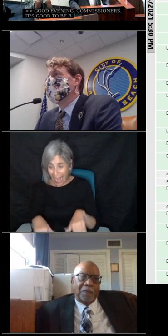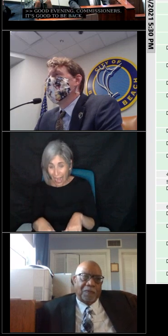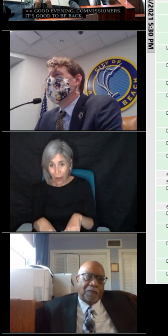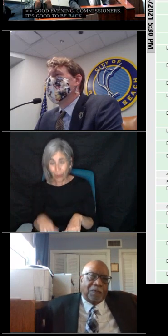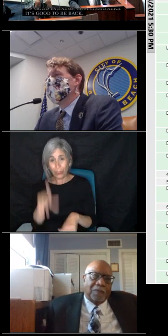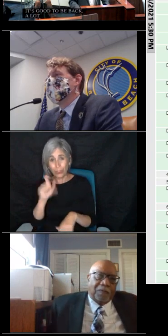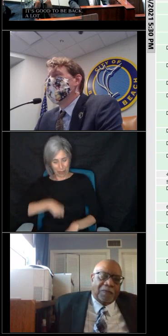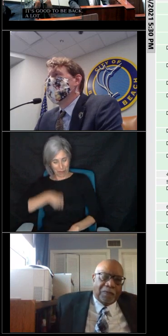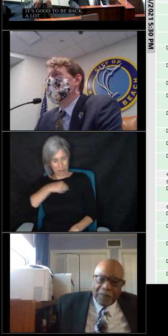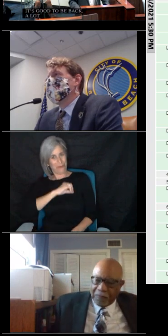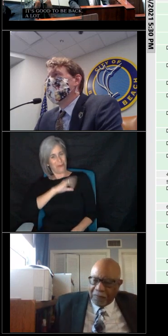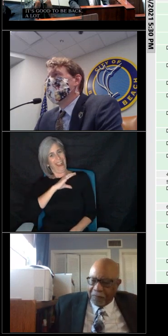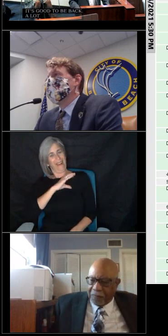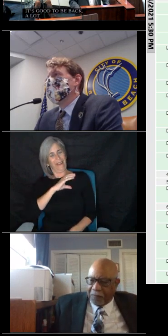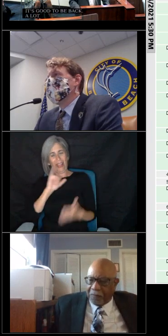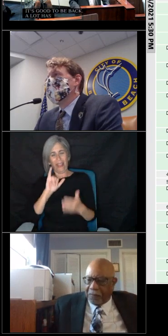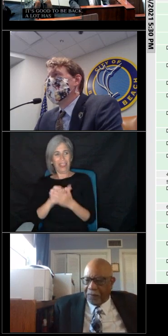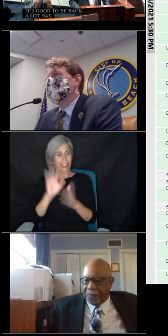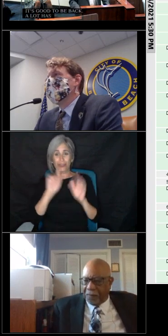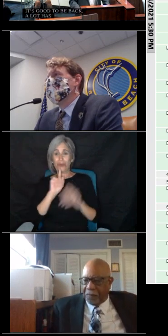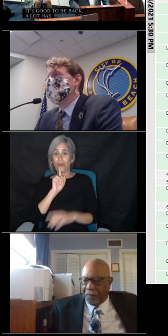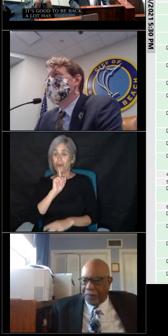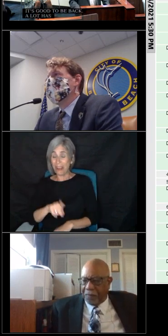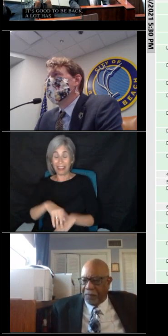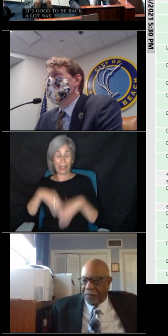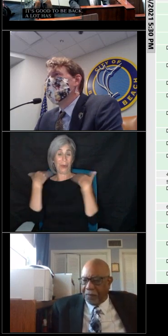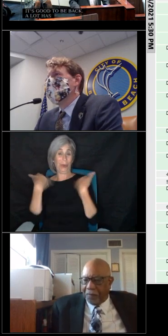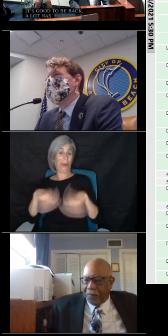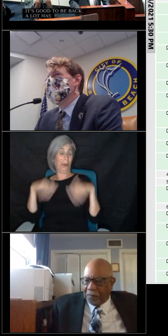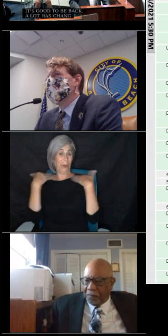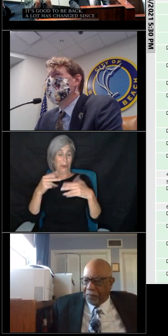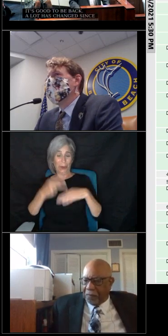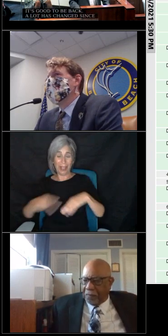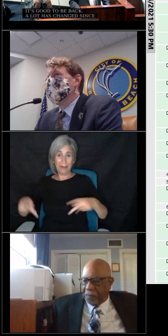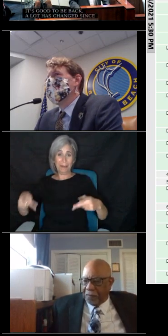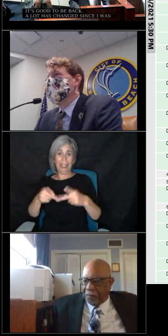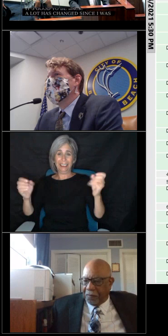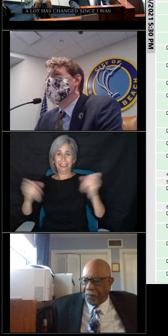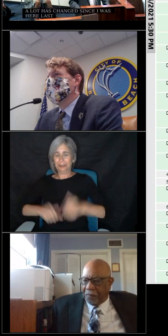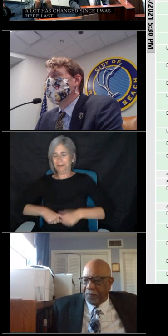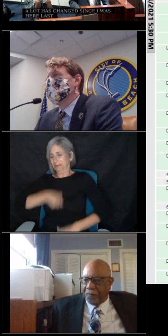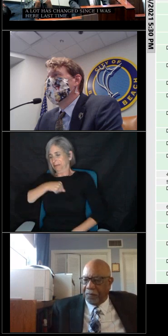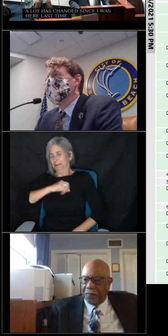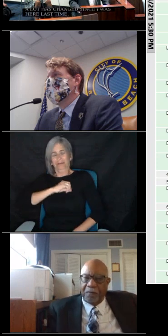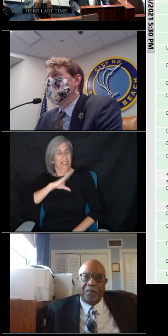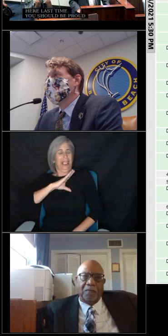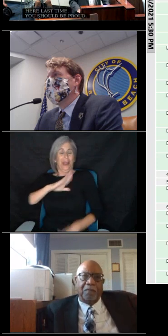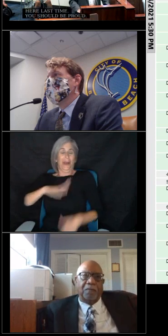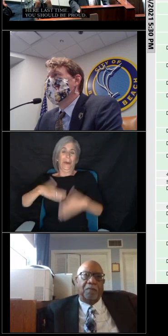all be proud. This is really a place that gives me great pride and joy.